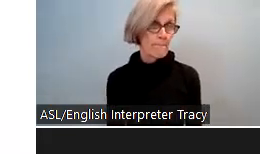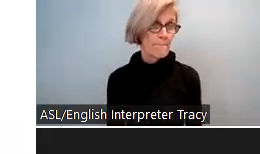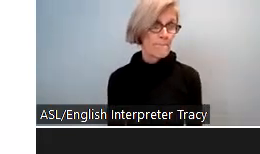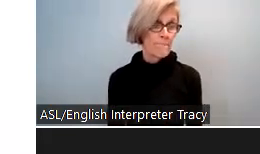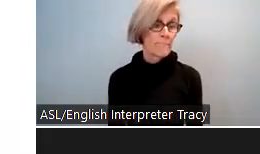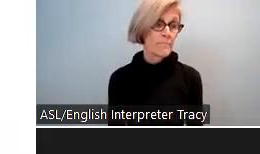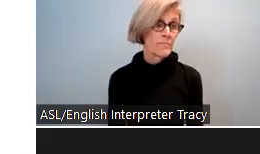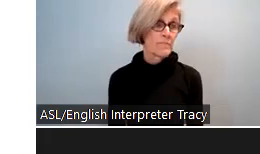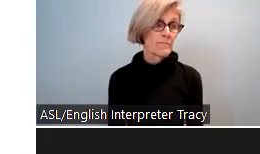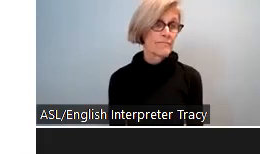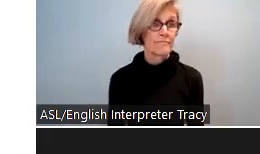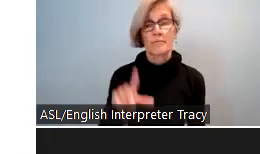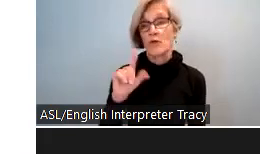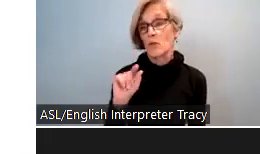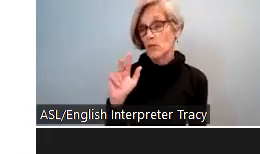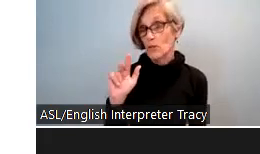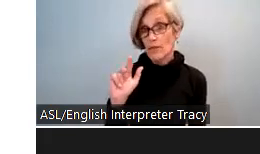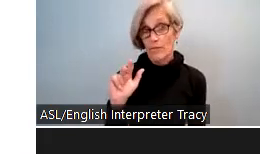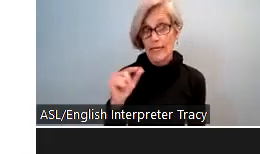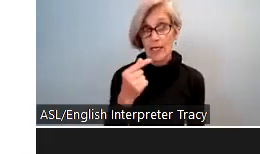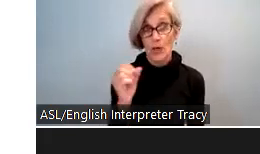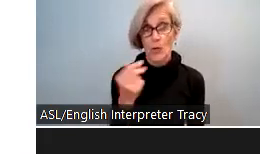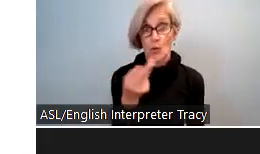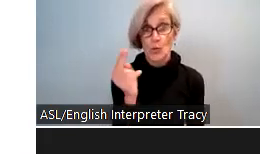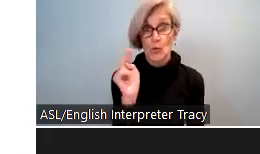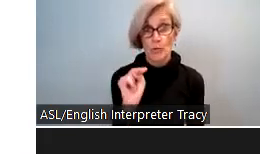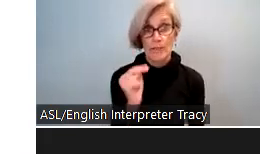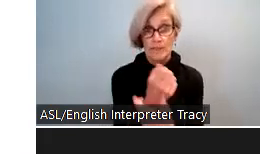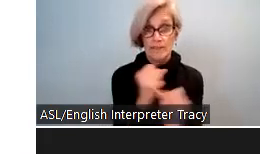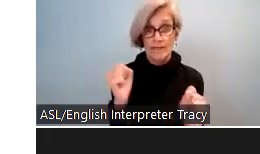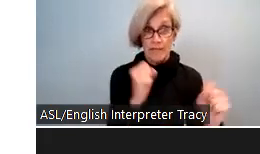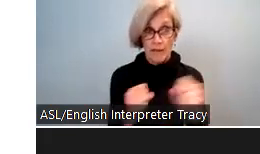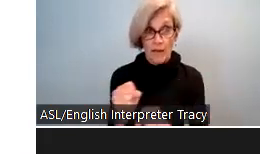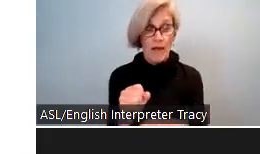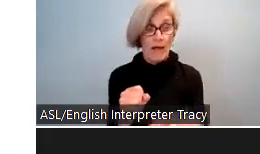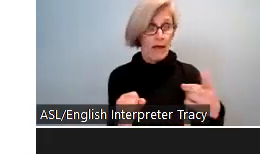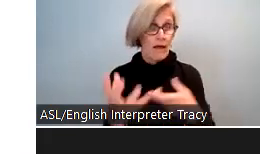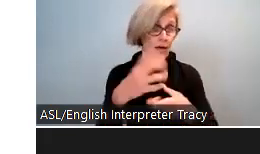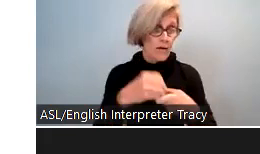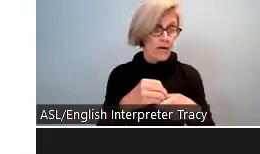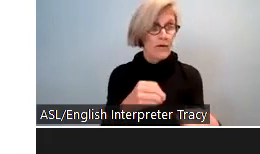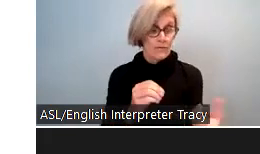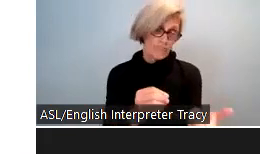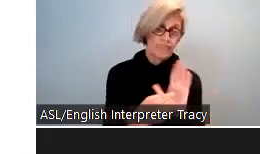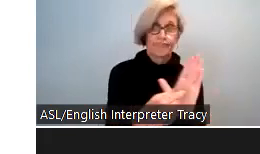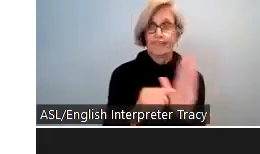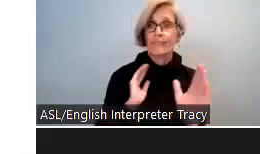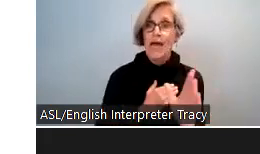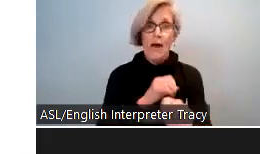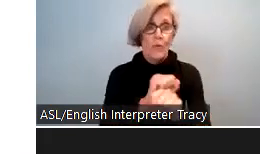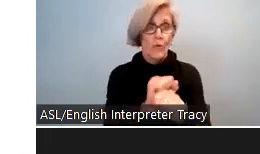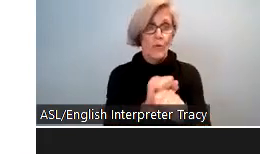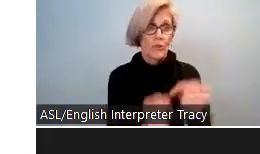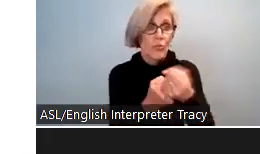The 2023 Go Human Safety Strategies encompass our efforts to support local agencies